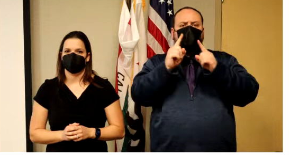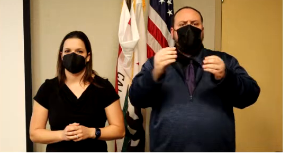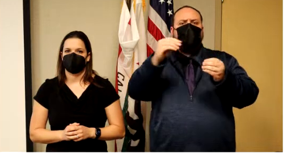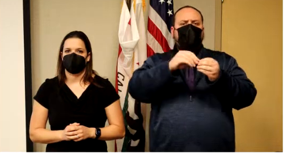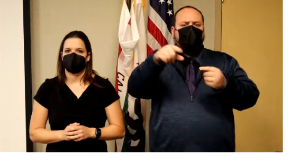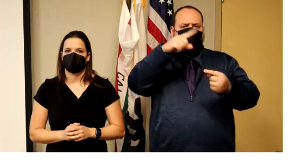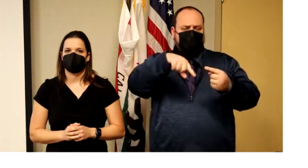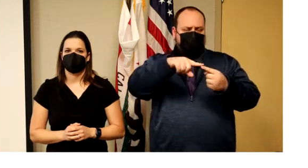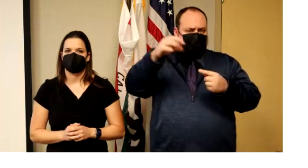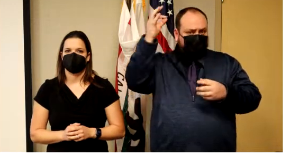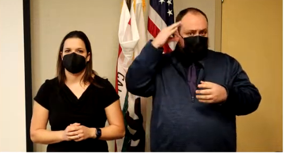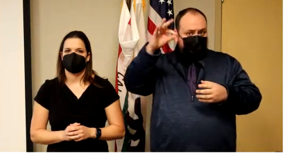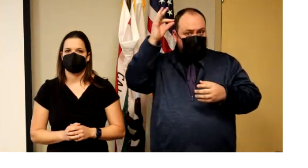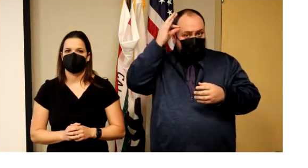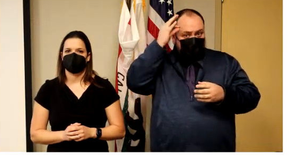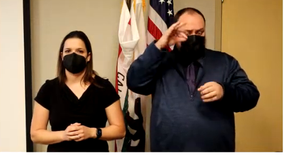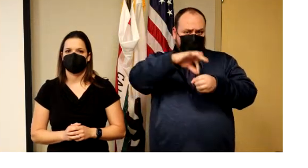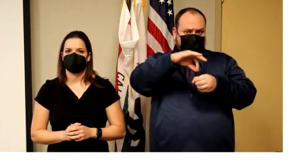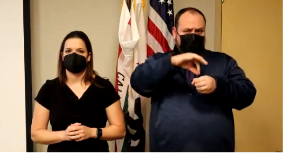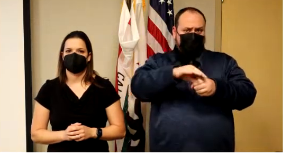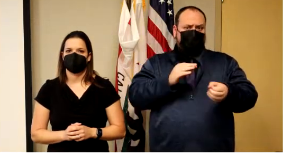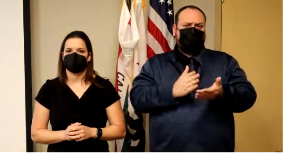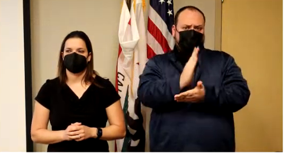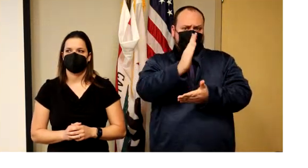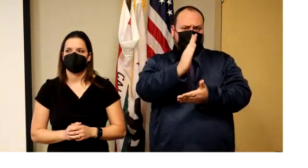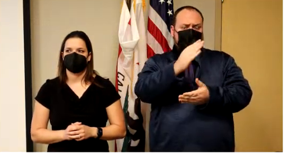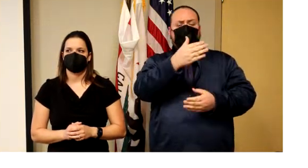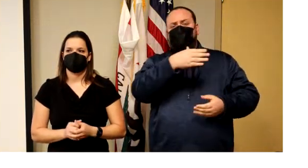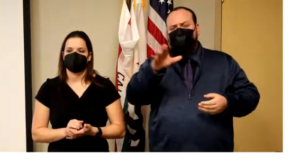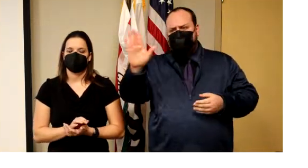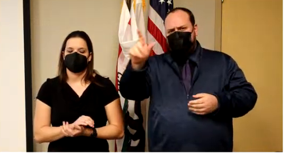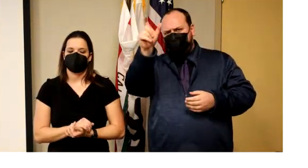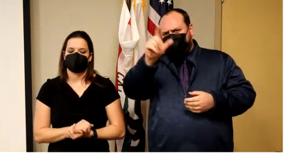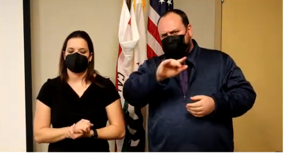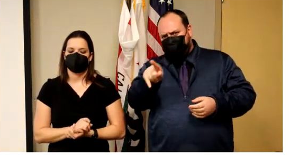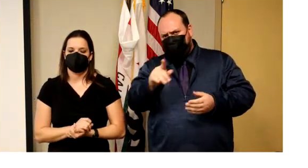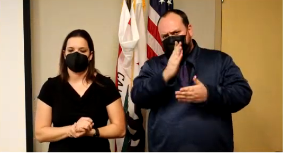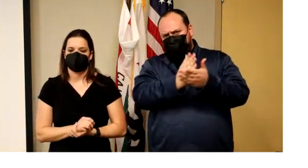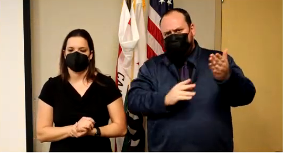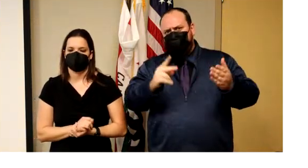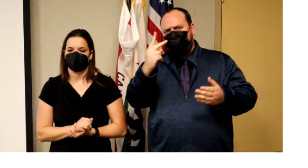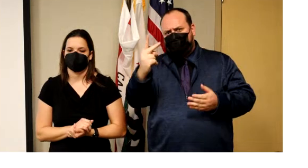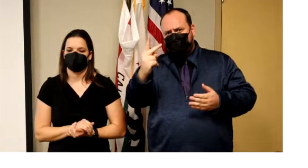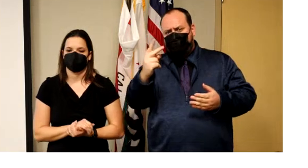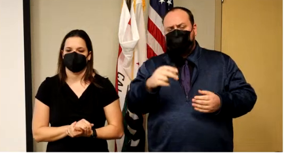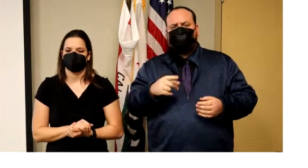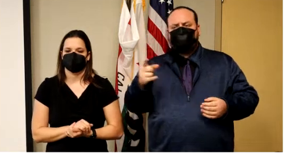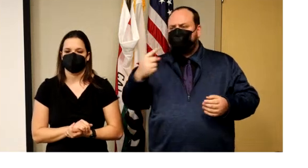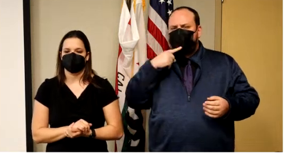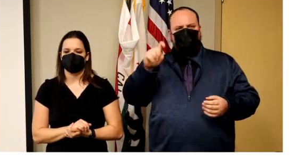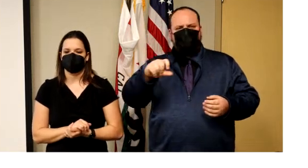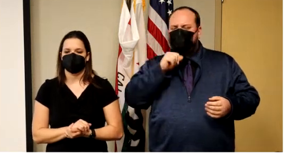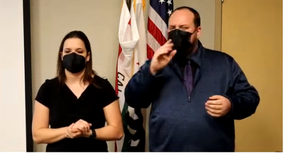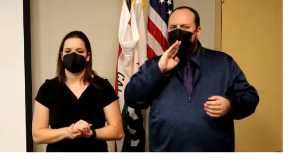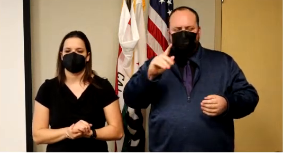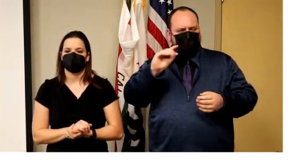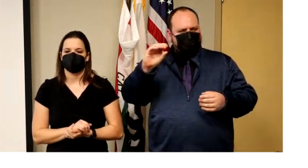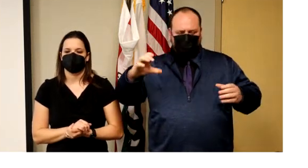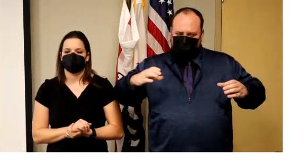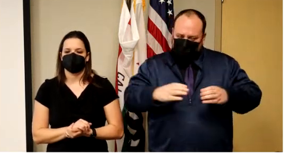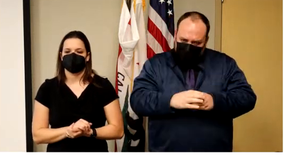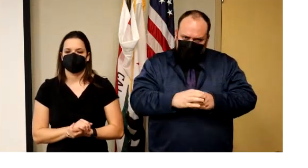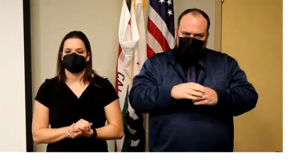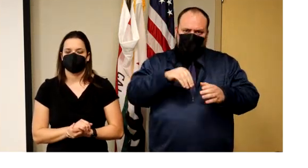Act, Section 2 explicitly. We have communities of interest. We have the idea of compactness, which shouldn't be too much of an issue. It's not too much of an